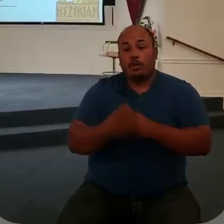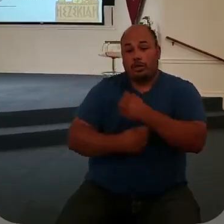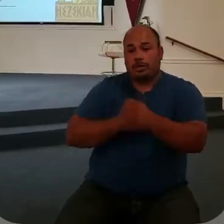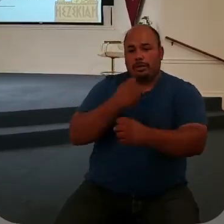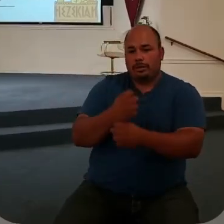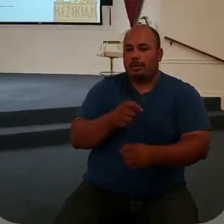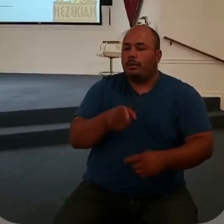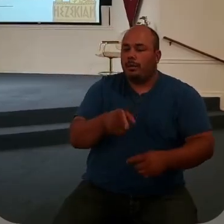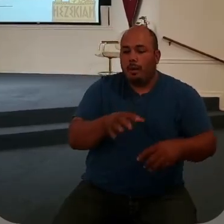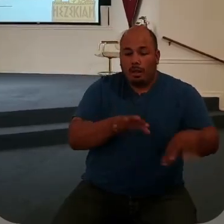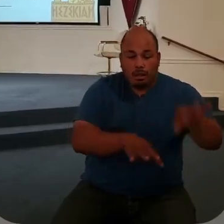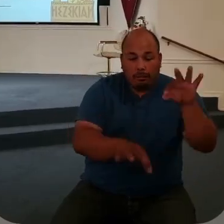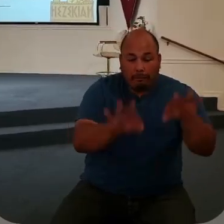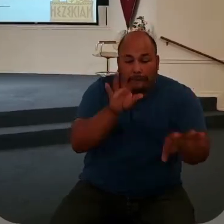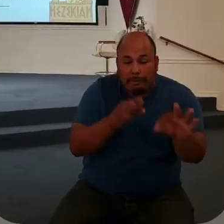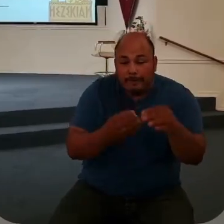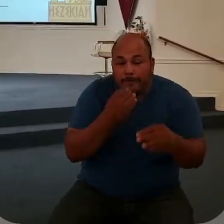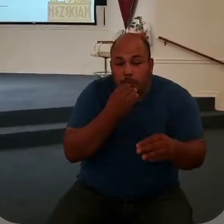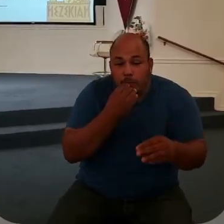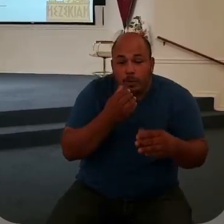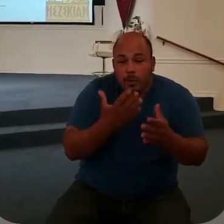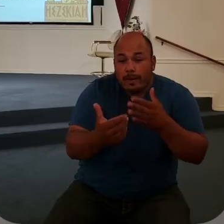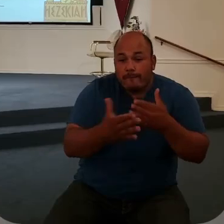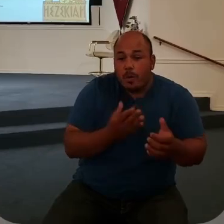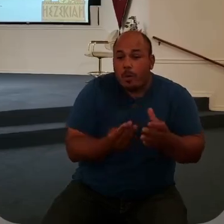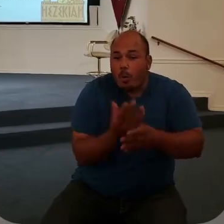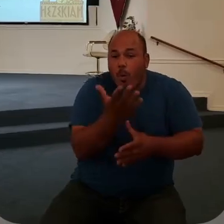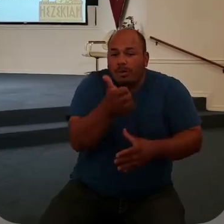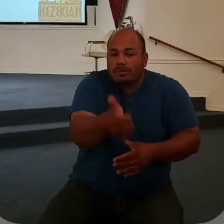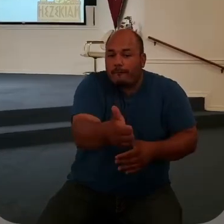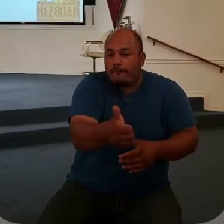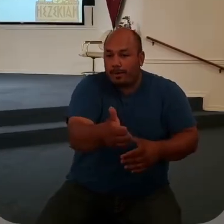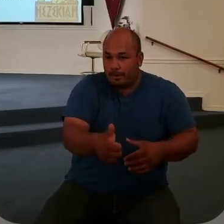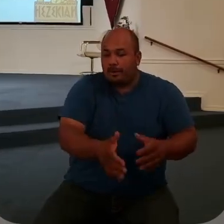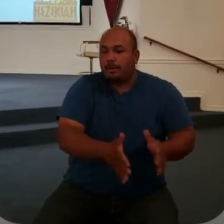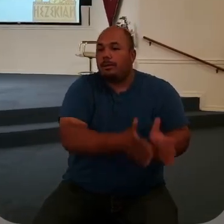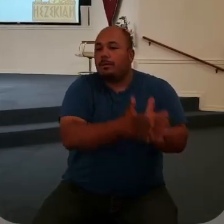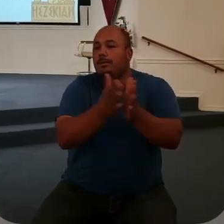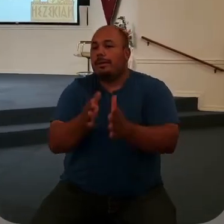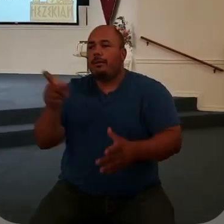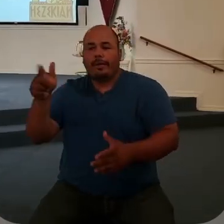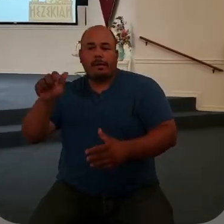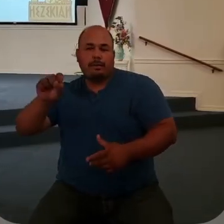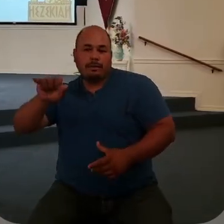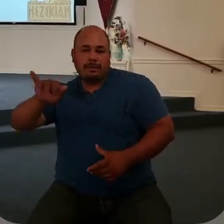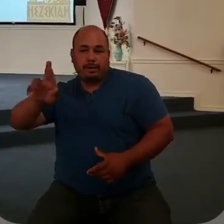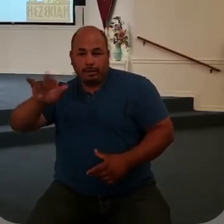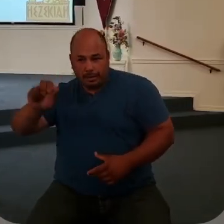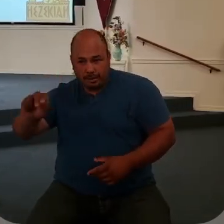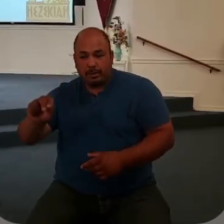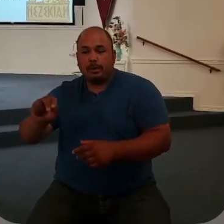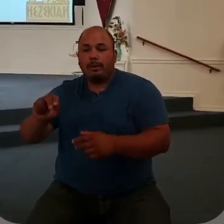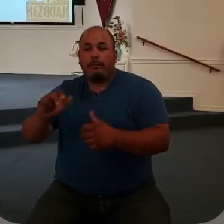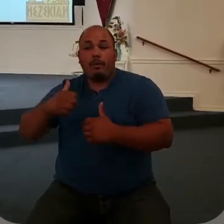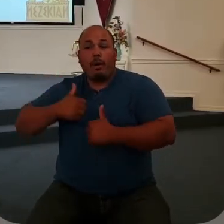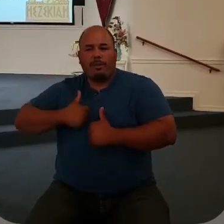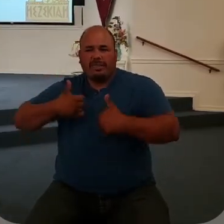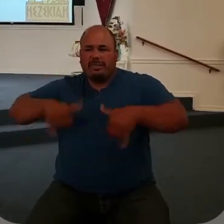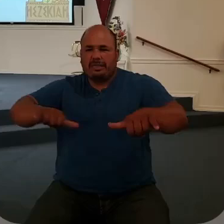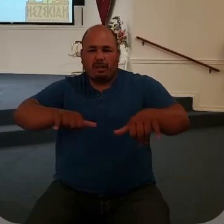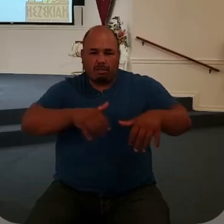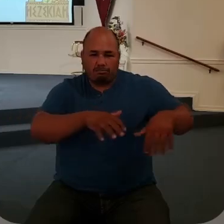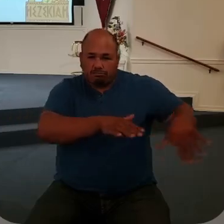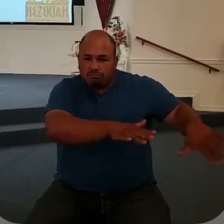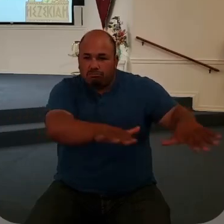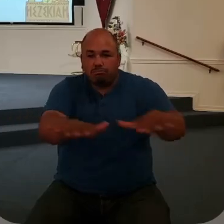they can find out in the fields that grew by itself because the Assyrian army is still in the land. It's not safe to farm. And next year